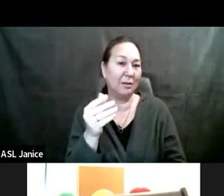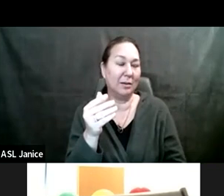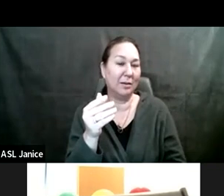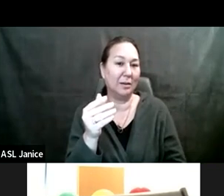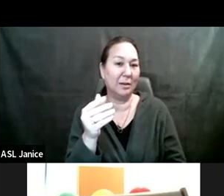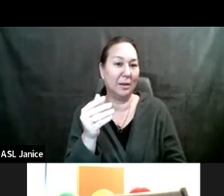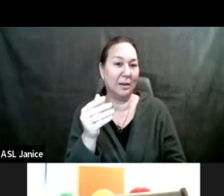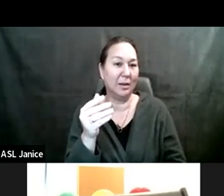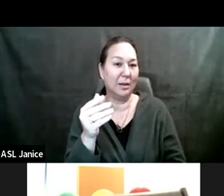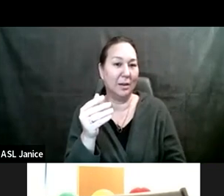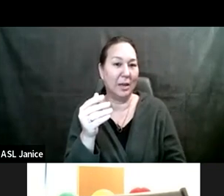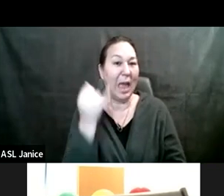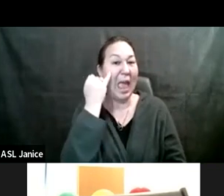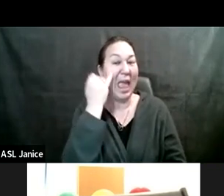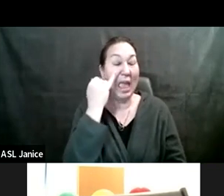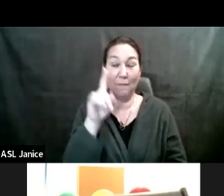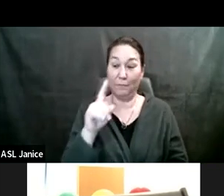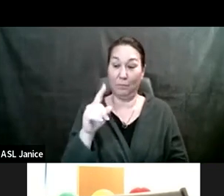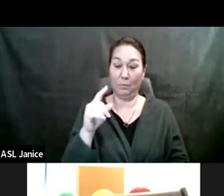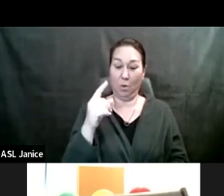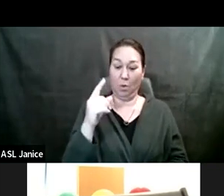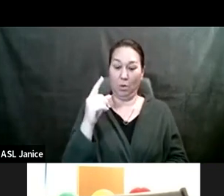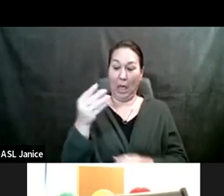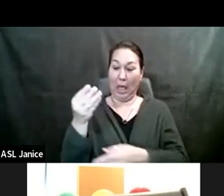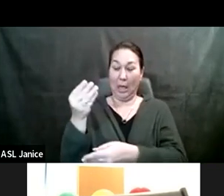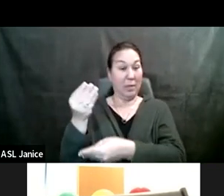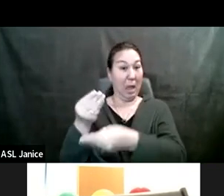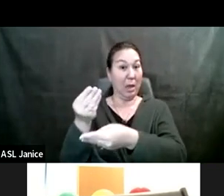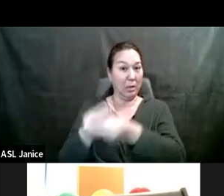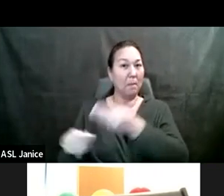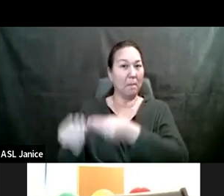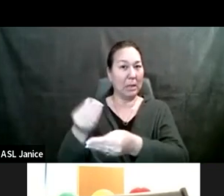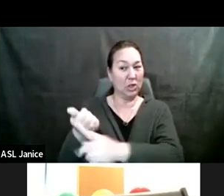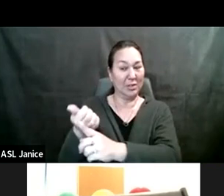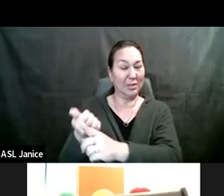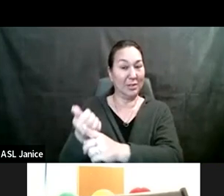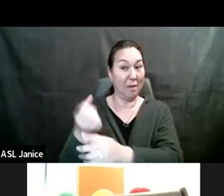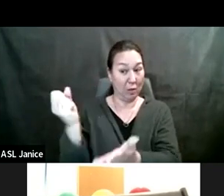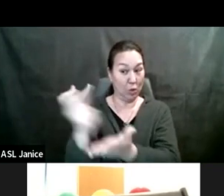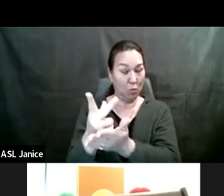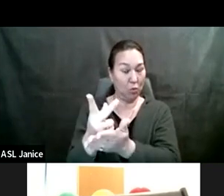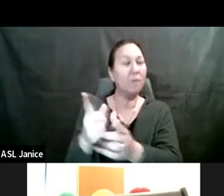is it if it is approved or the school committee does not take action by this evening